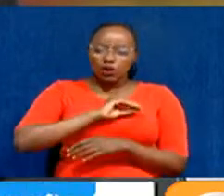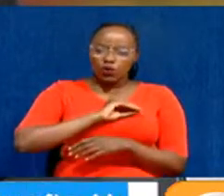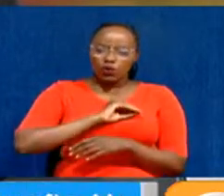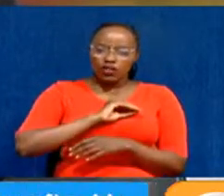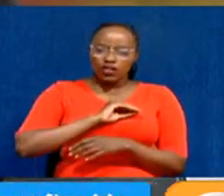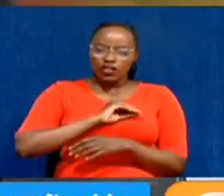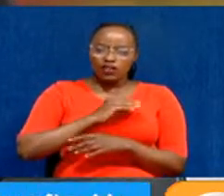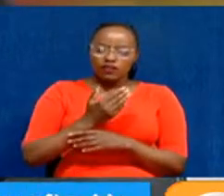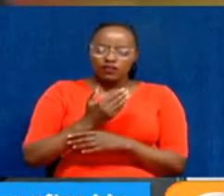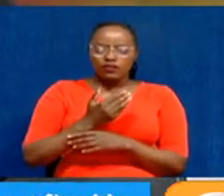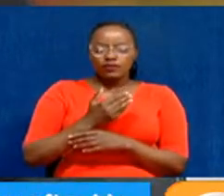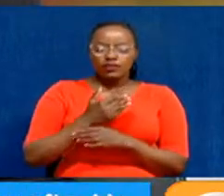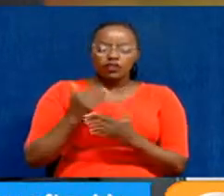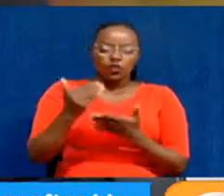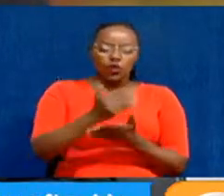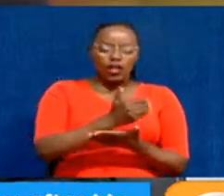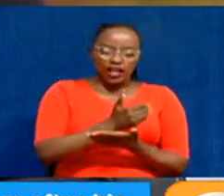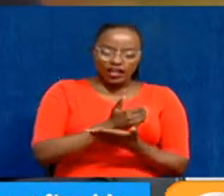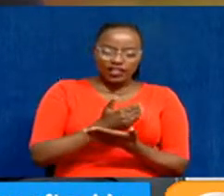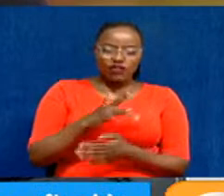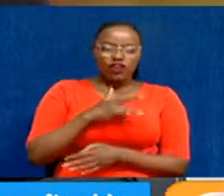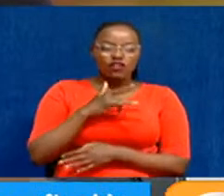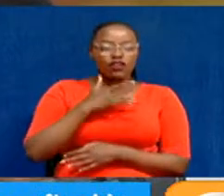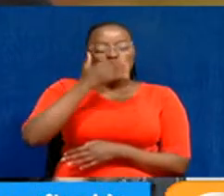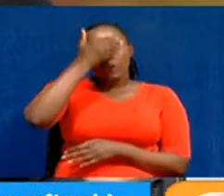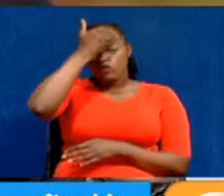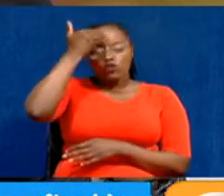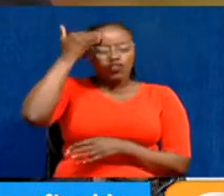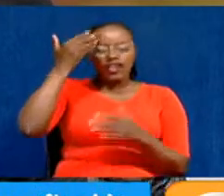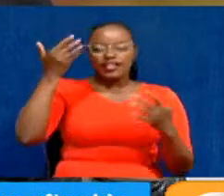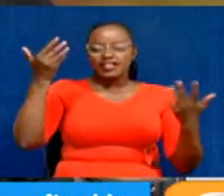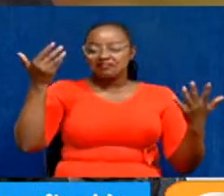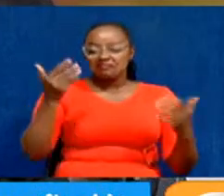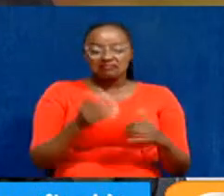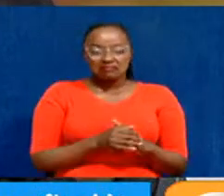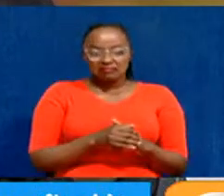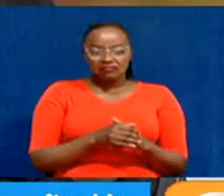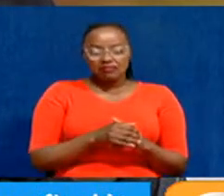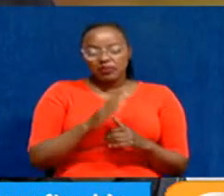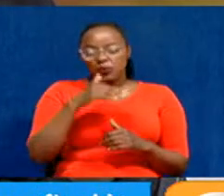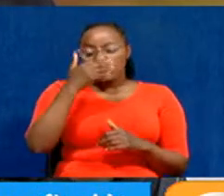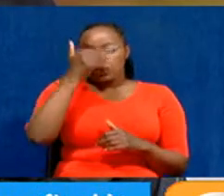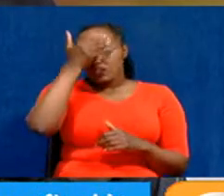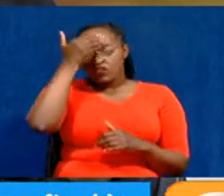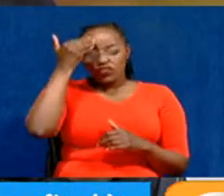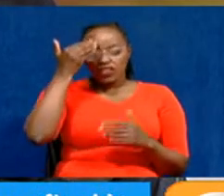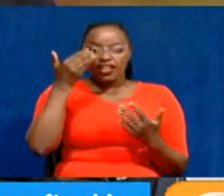collective amnesia, choose to forget that there was...